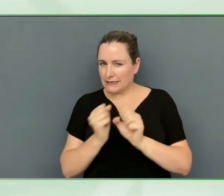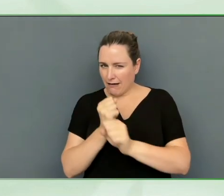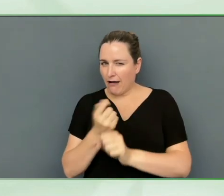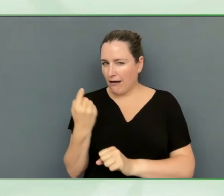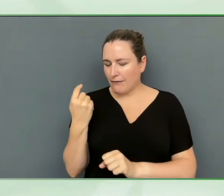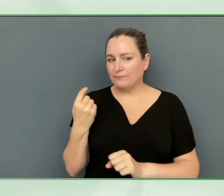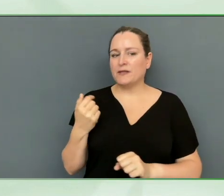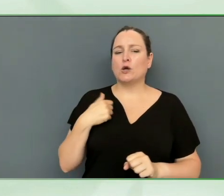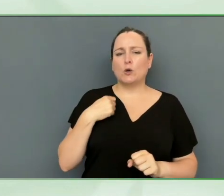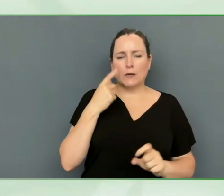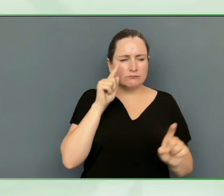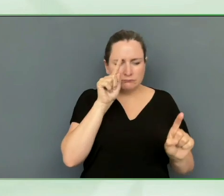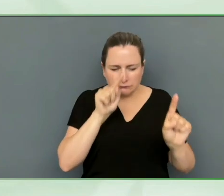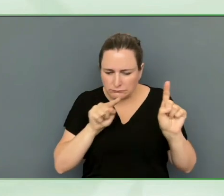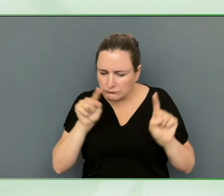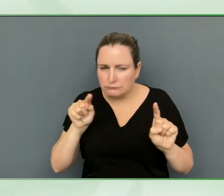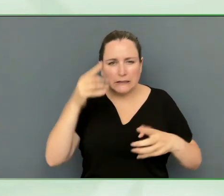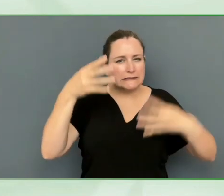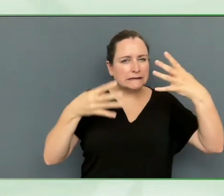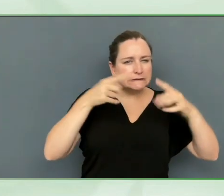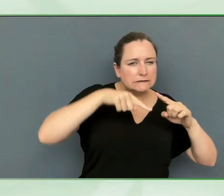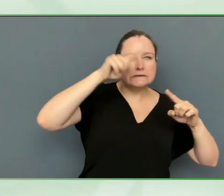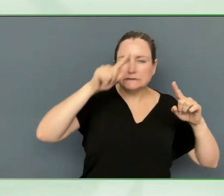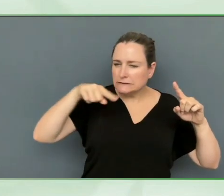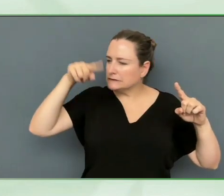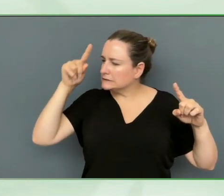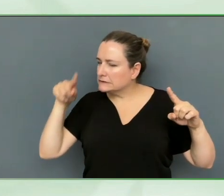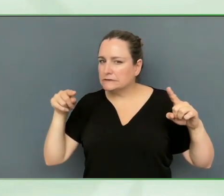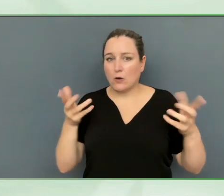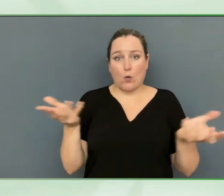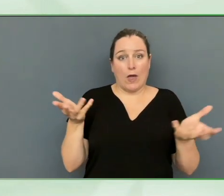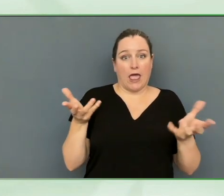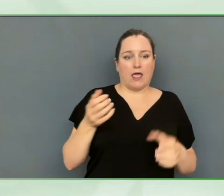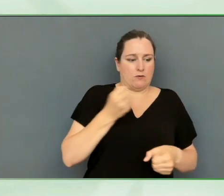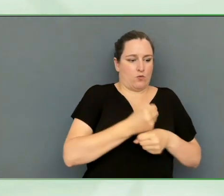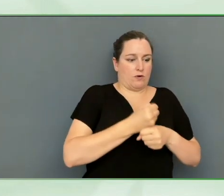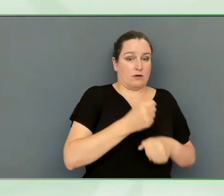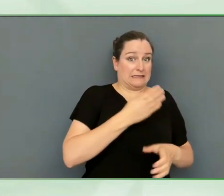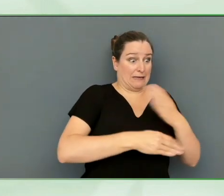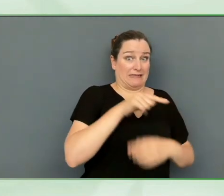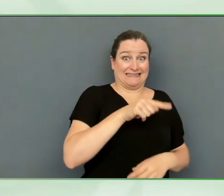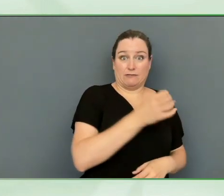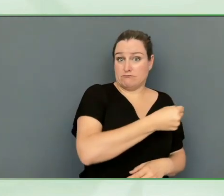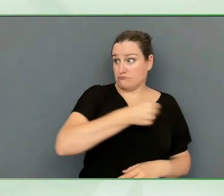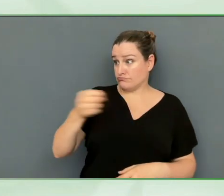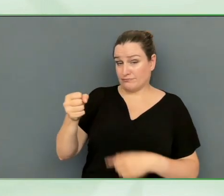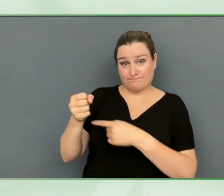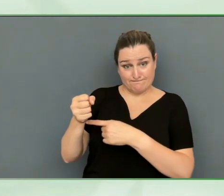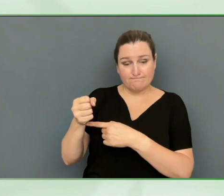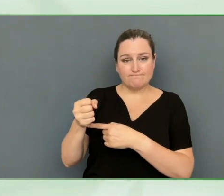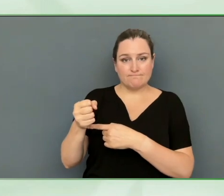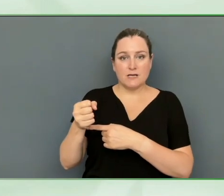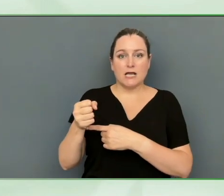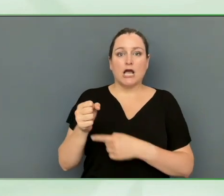as recruitment or hiring in the federal government, we've had almost 22% of the